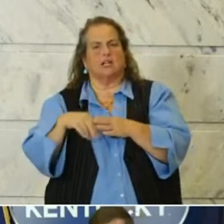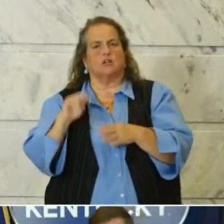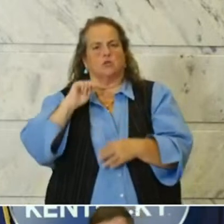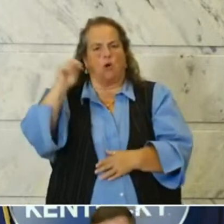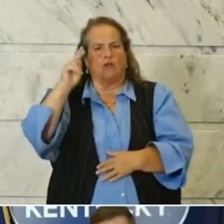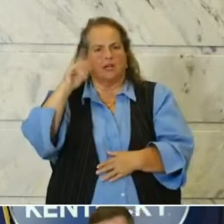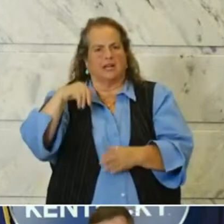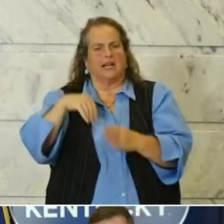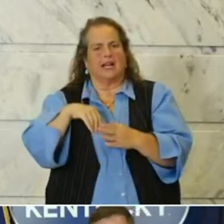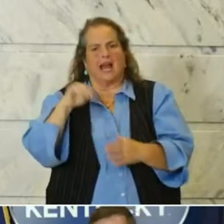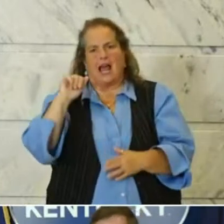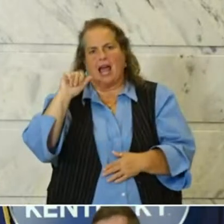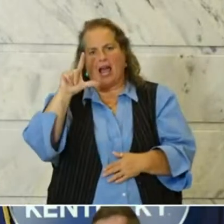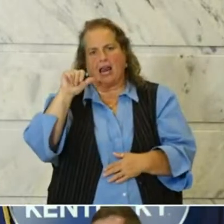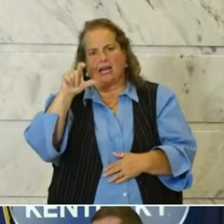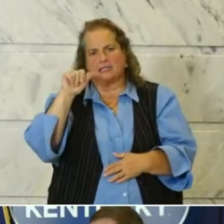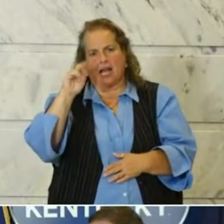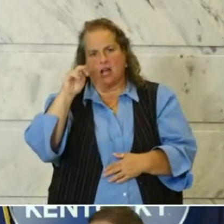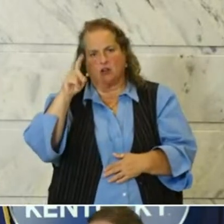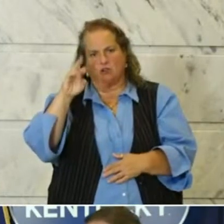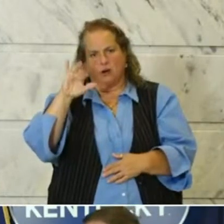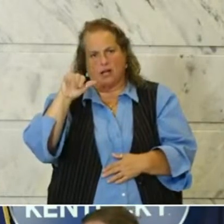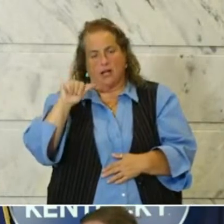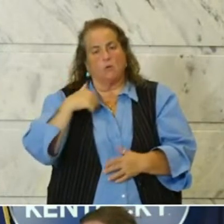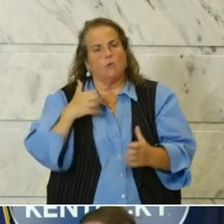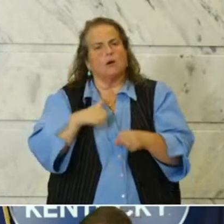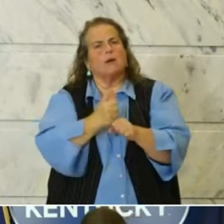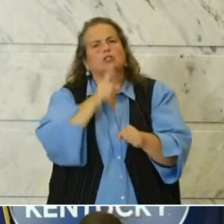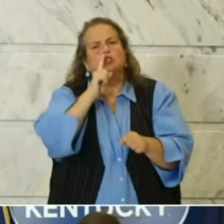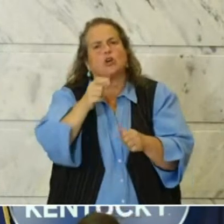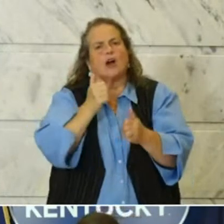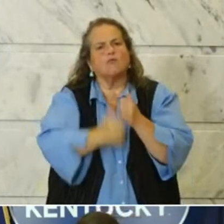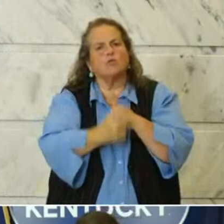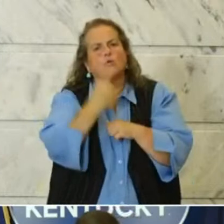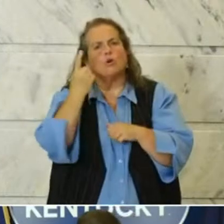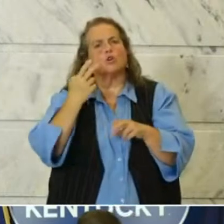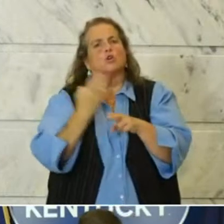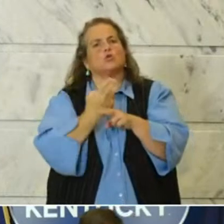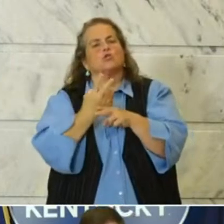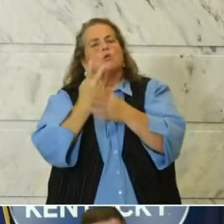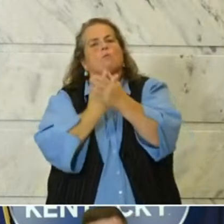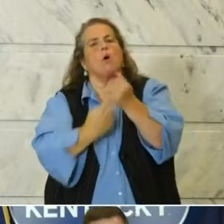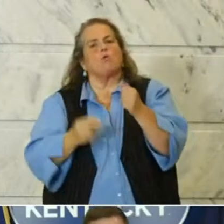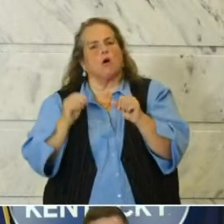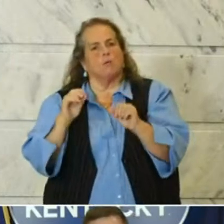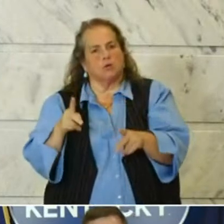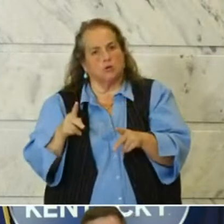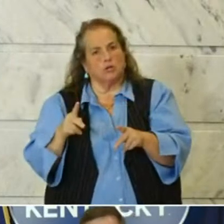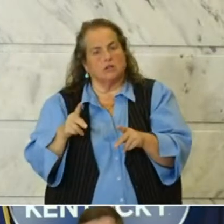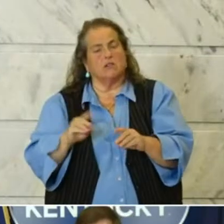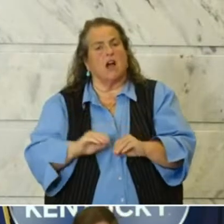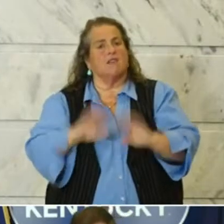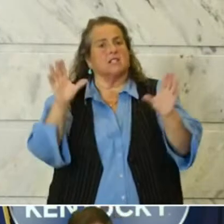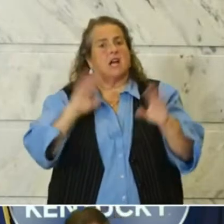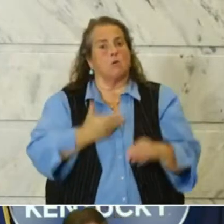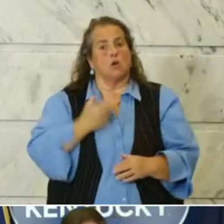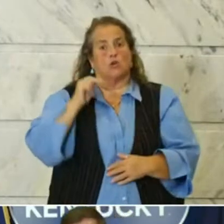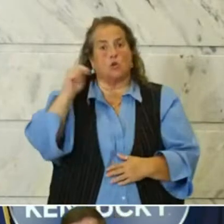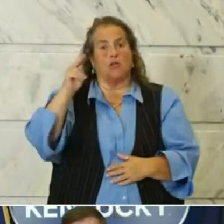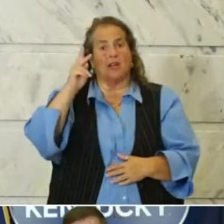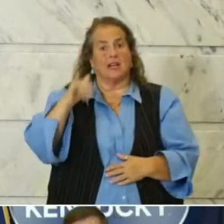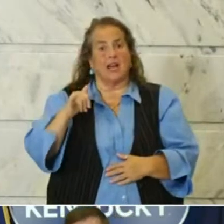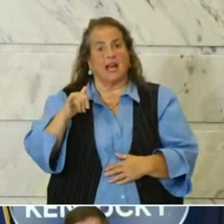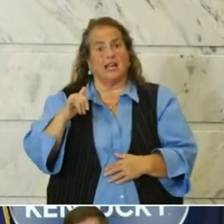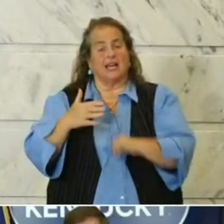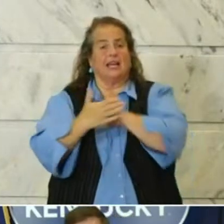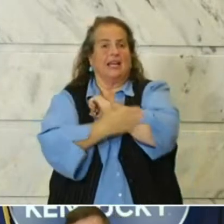in Alexandria. Want to make sure that everybody uses both of those opportunities. Obviously, our Northern Kentucky counties